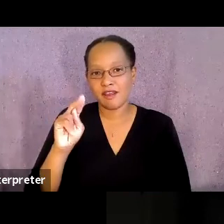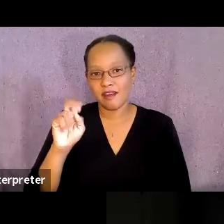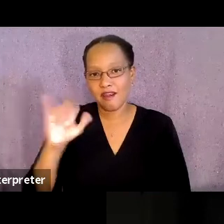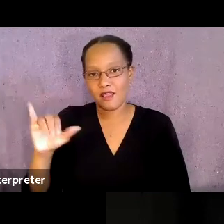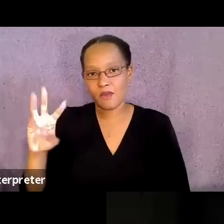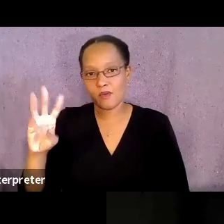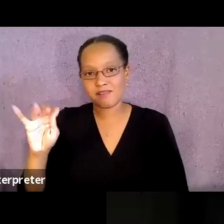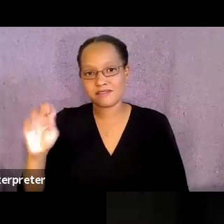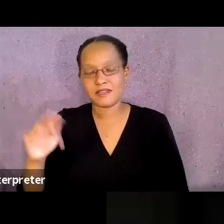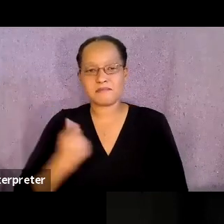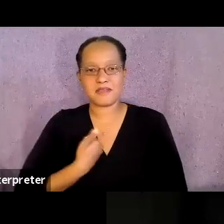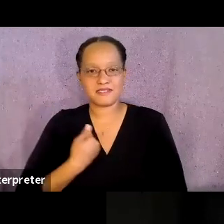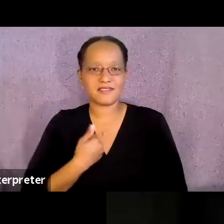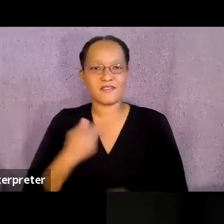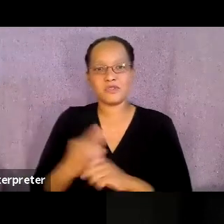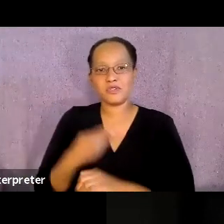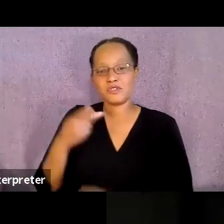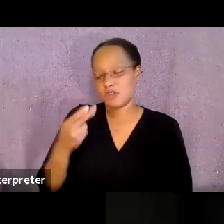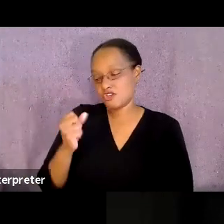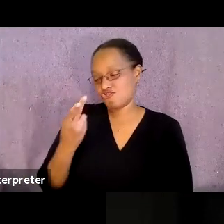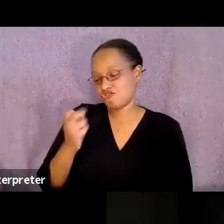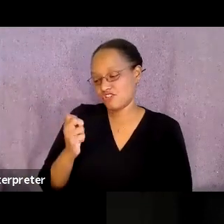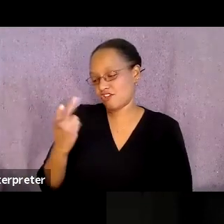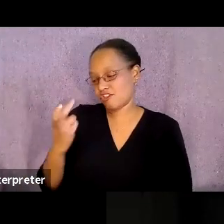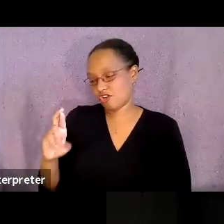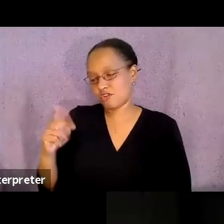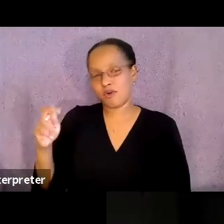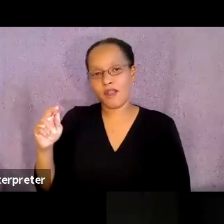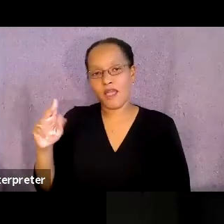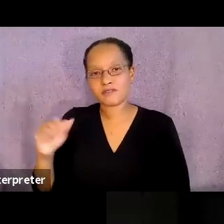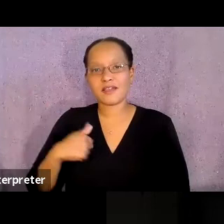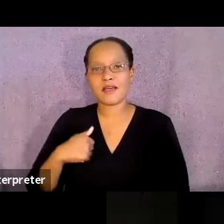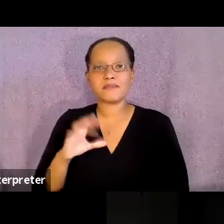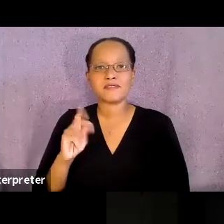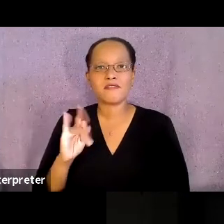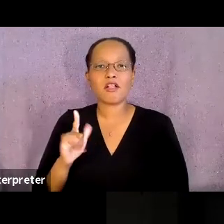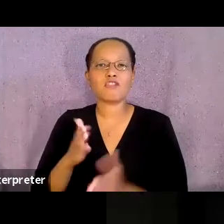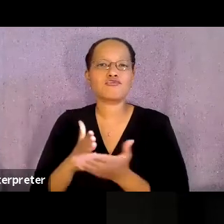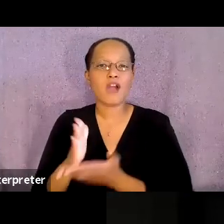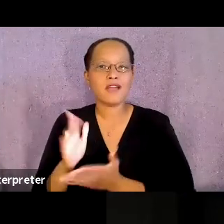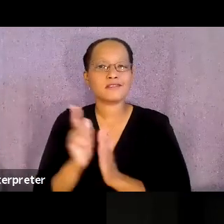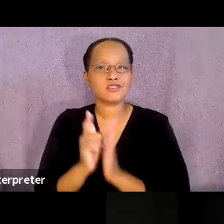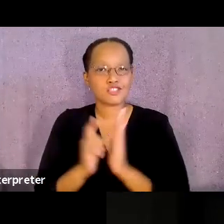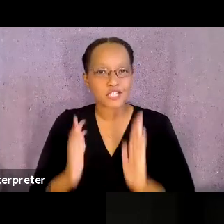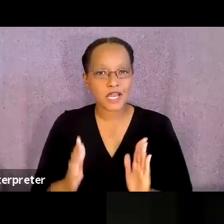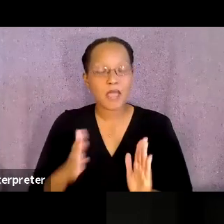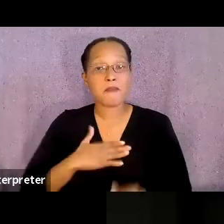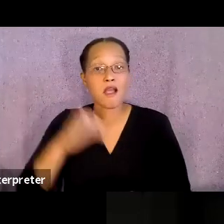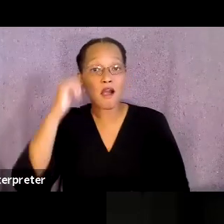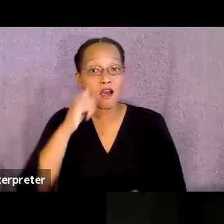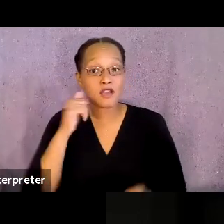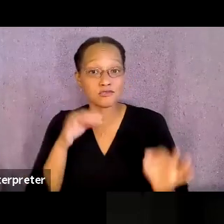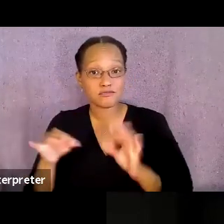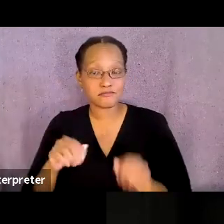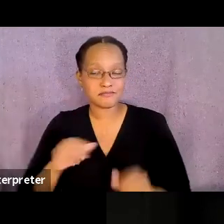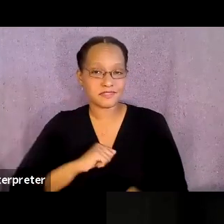her. I'm a civil rights attorney, writer, and artist from Brooklyn, New York. For my audio description, I'm a